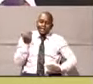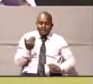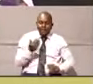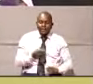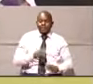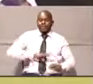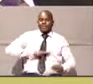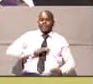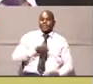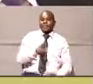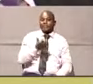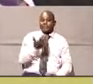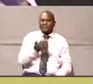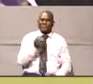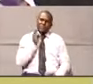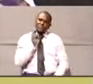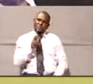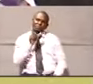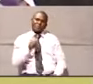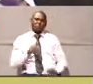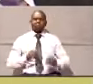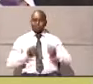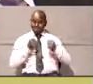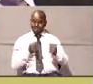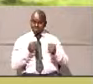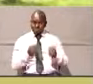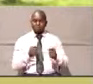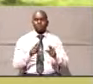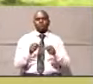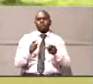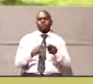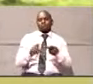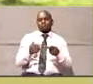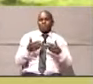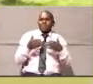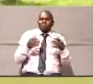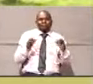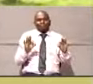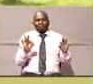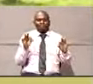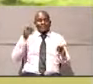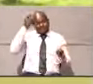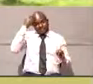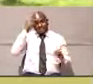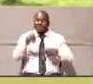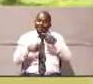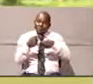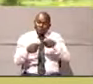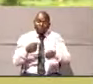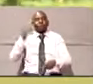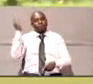of 65, somebody still looks very physically strong with an open, free mind that can really continuously